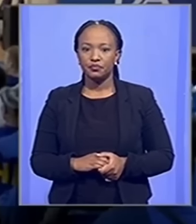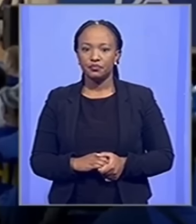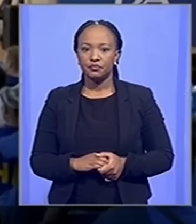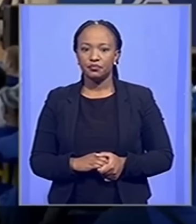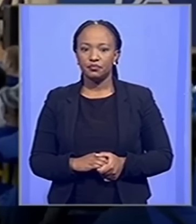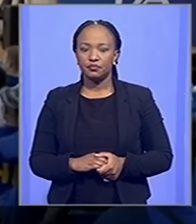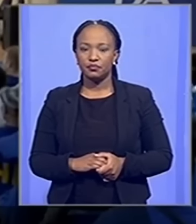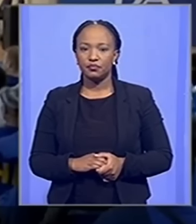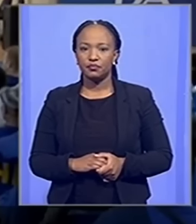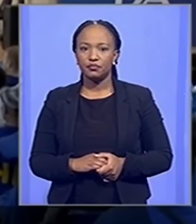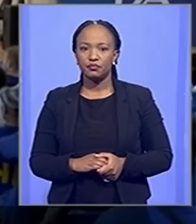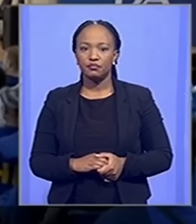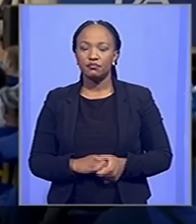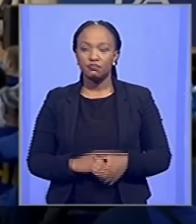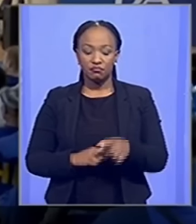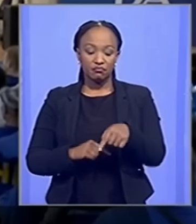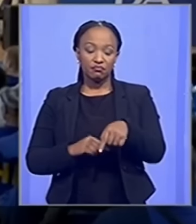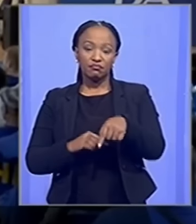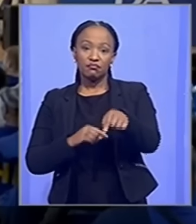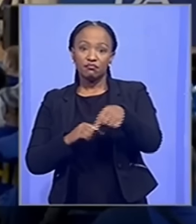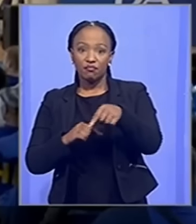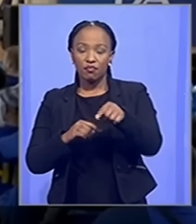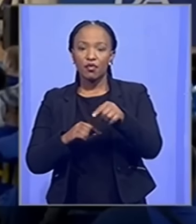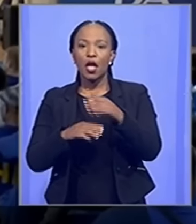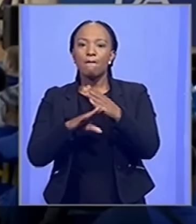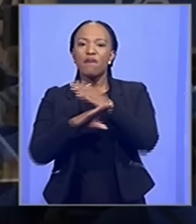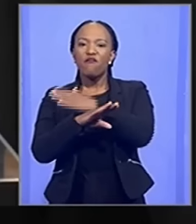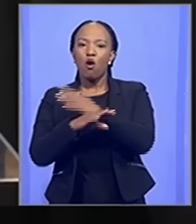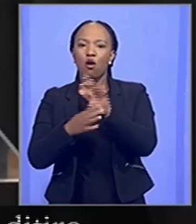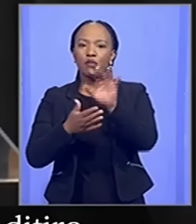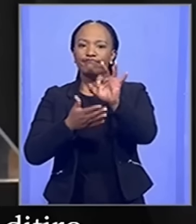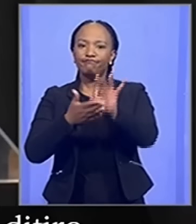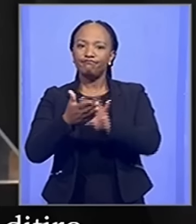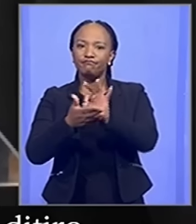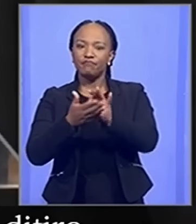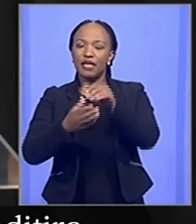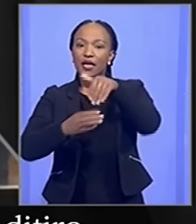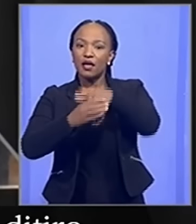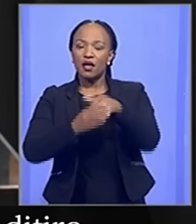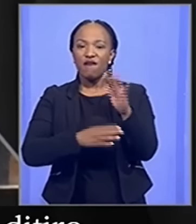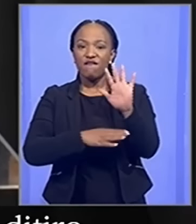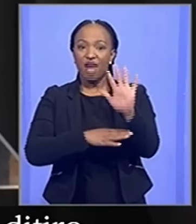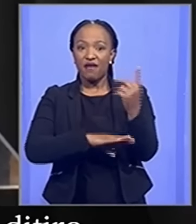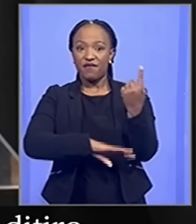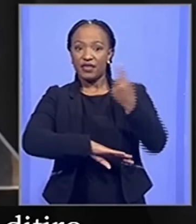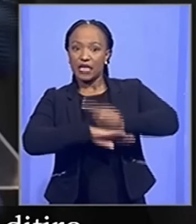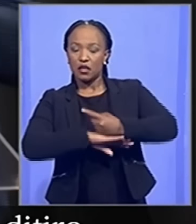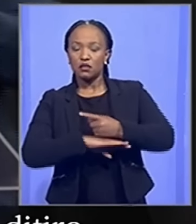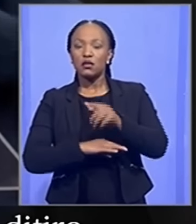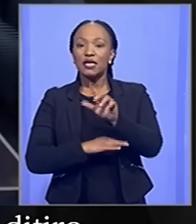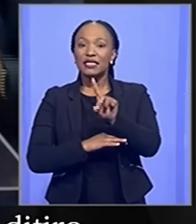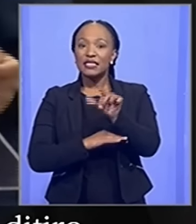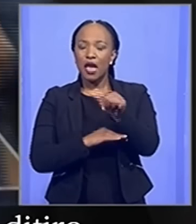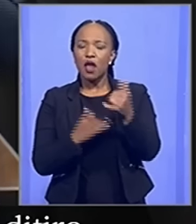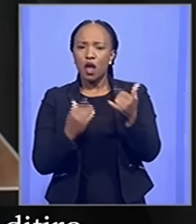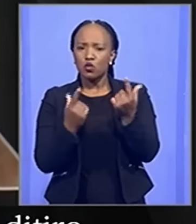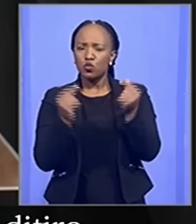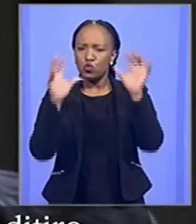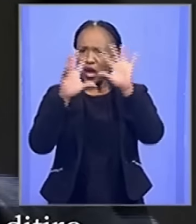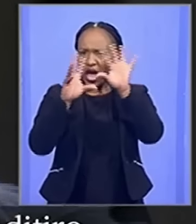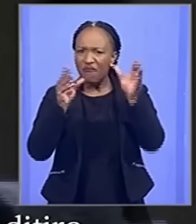Go setse malatsi a le matlhano pele ga ditlhopho tsa bosetšhaba, mme DA e dira tsotlhe go ingokela divoutu di le